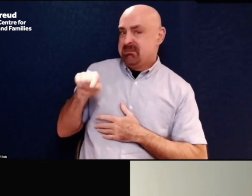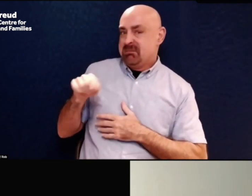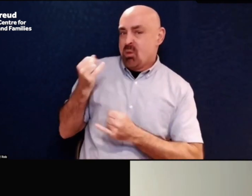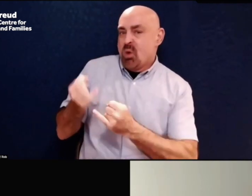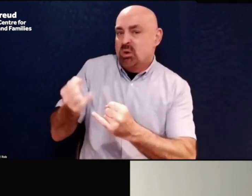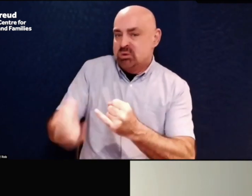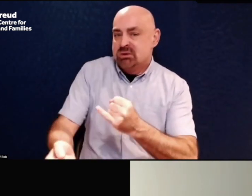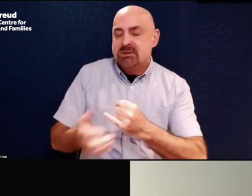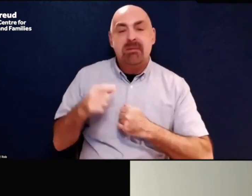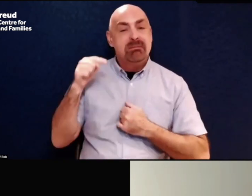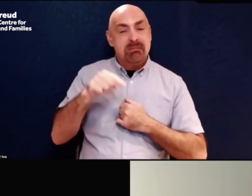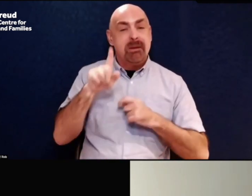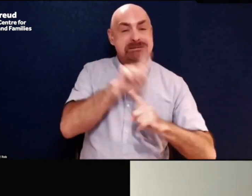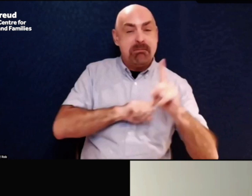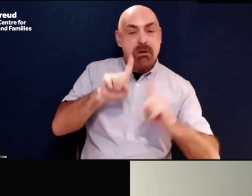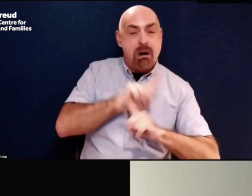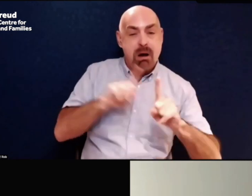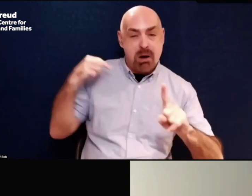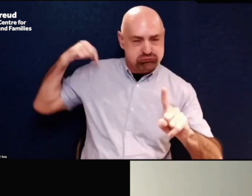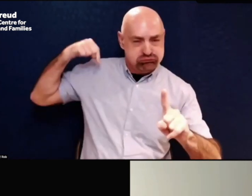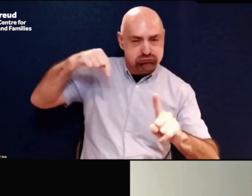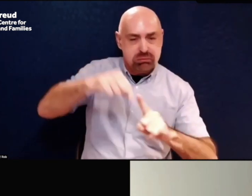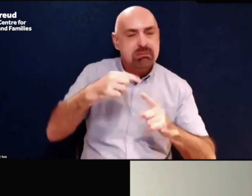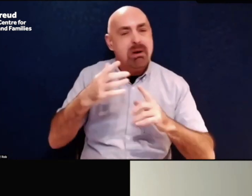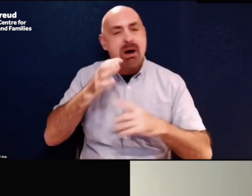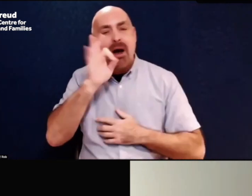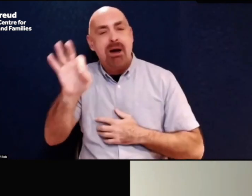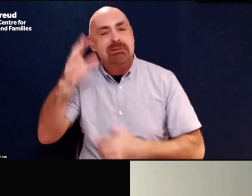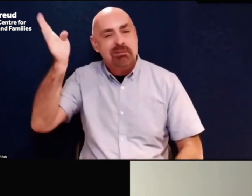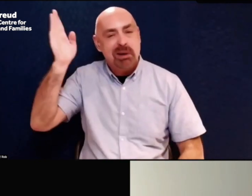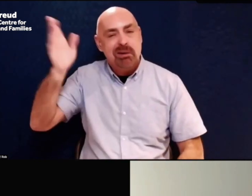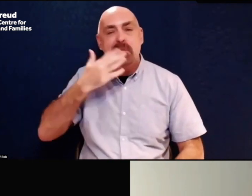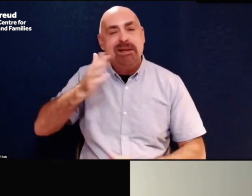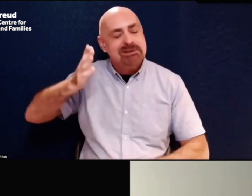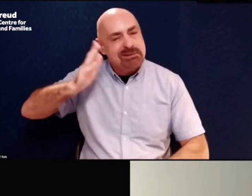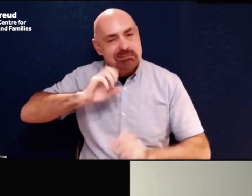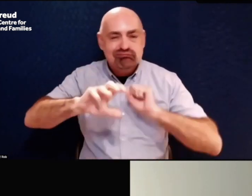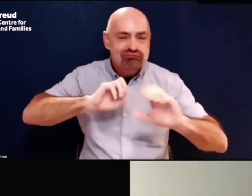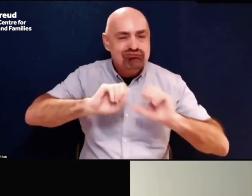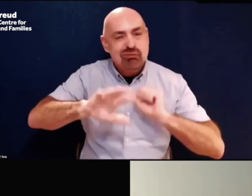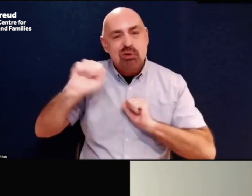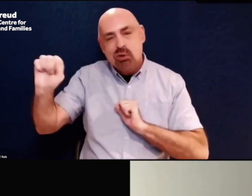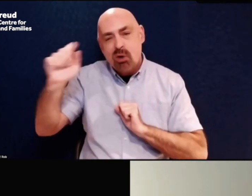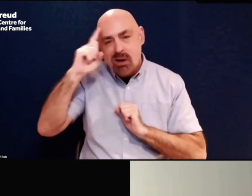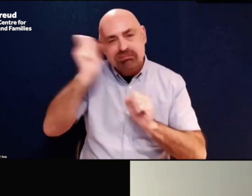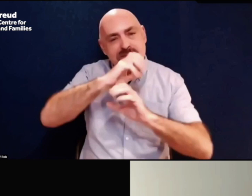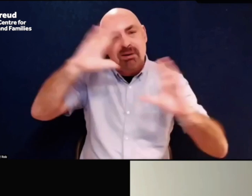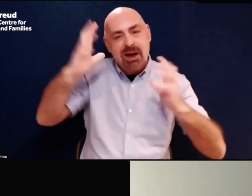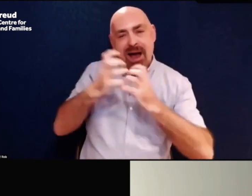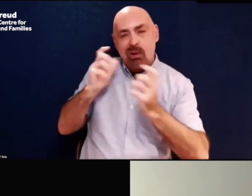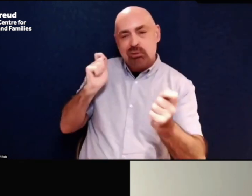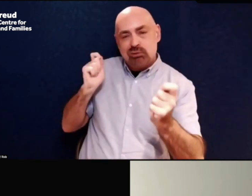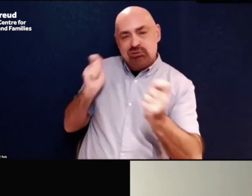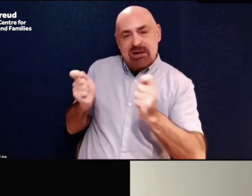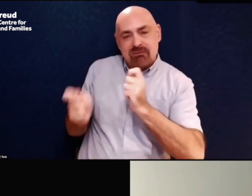The seminars invite speakers to respond to a simple question: what is their idea to transform children and